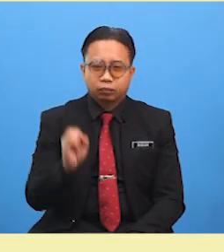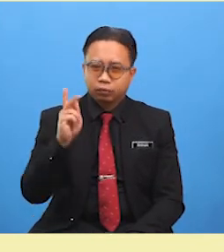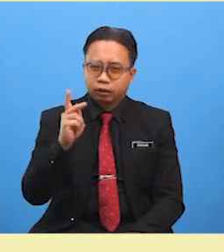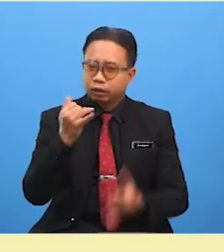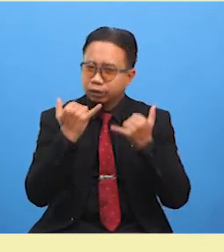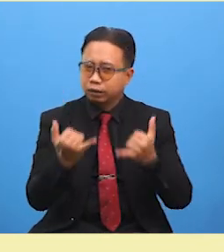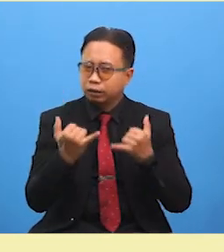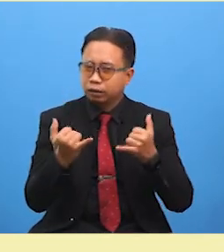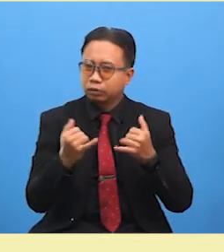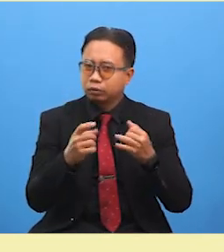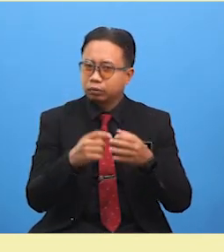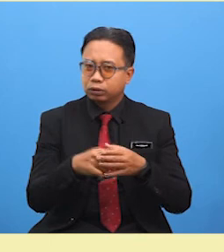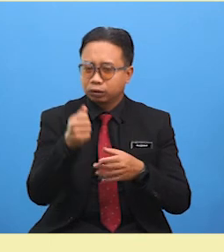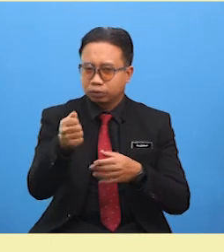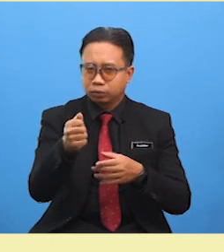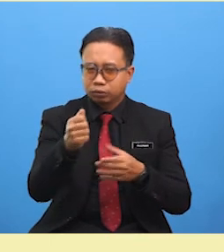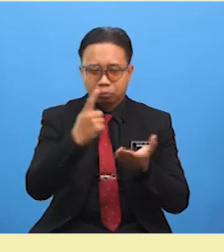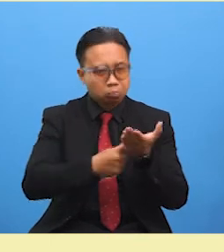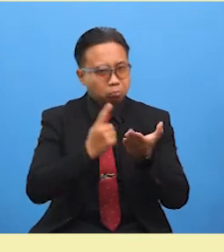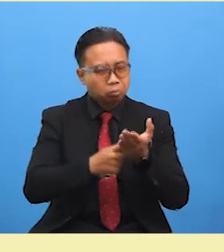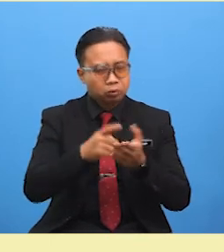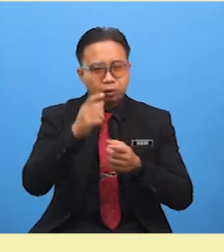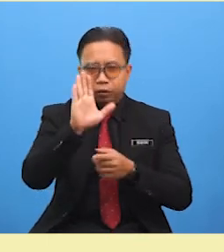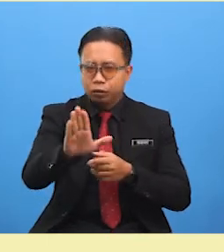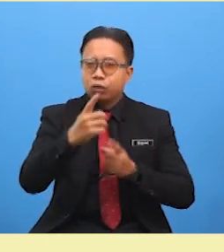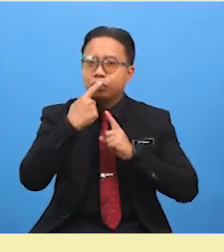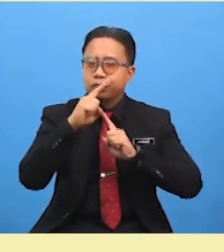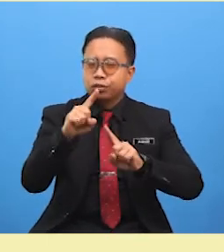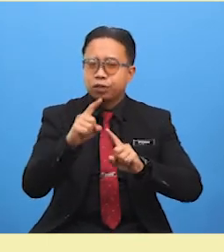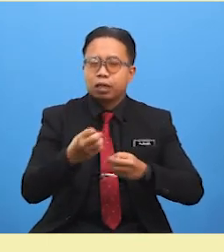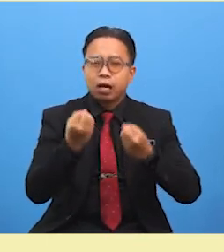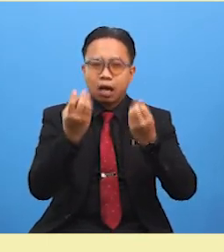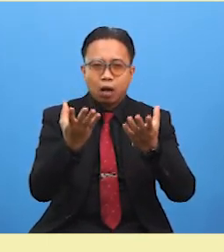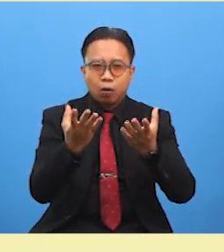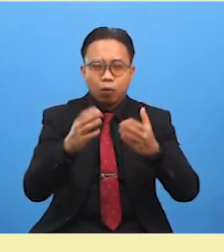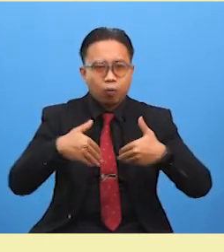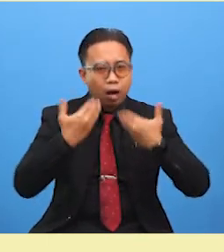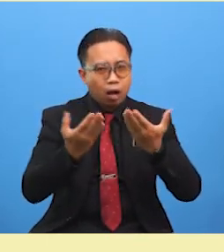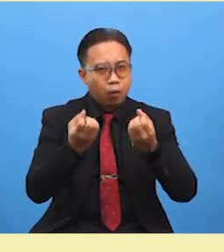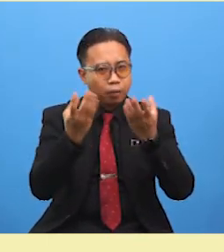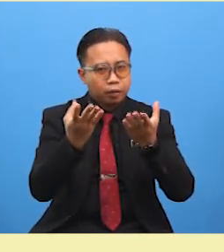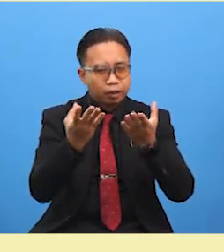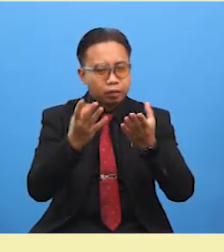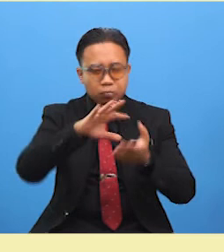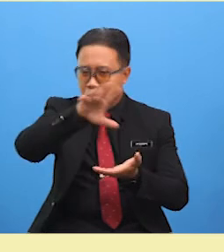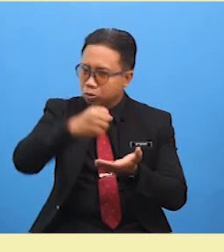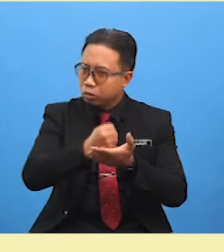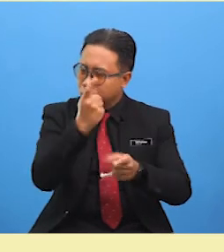Alright, now comes a part where you would check your answers. How many of you actually got all of it